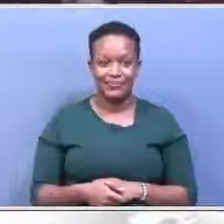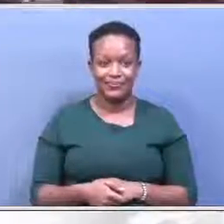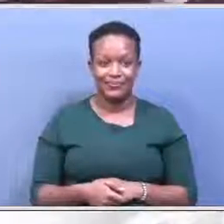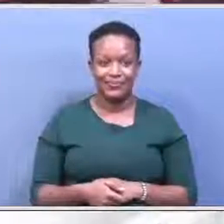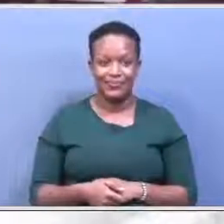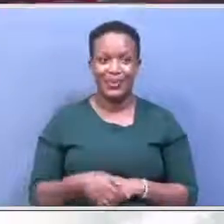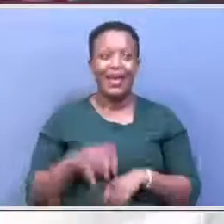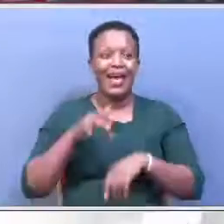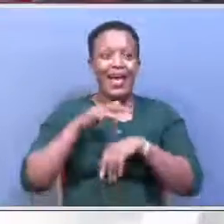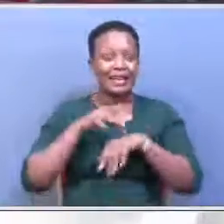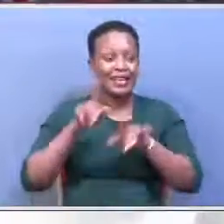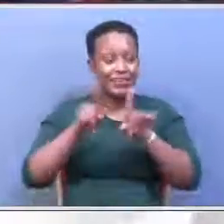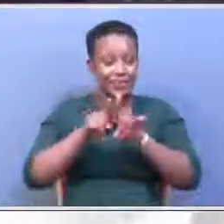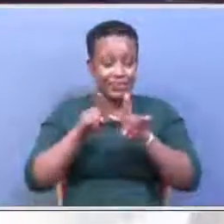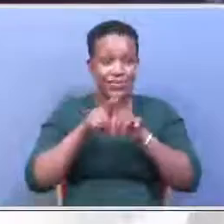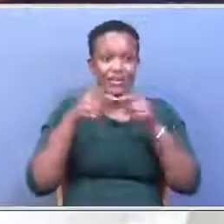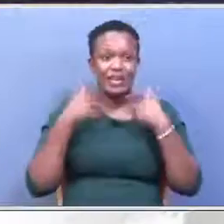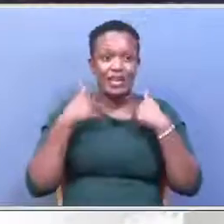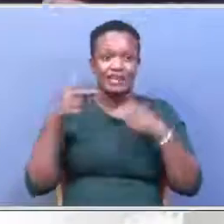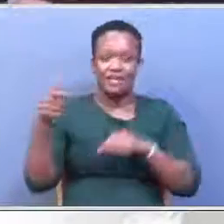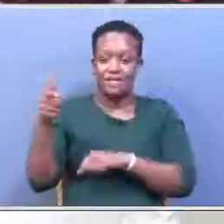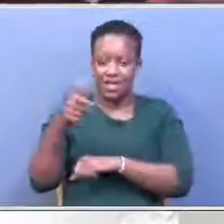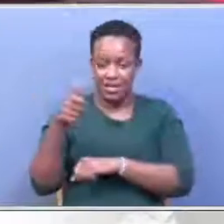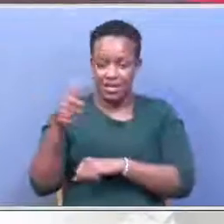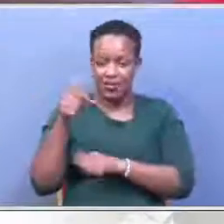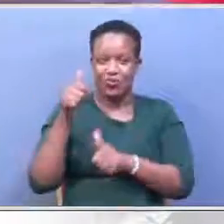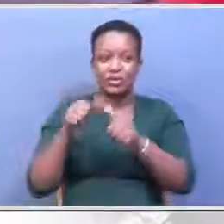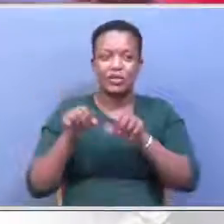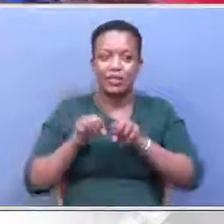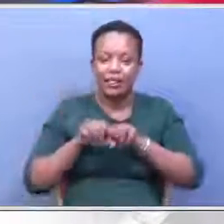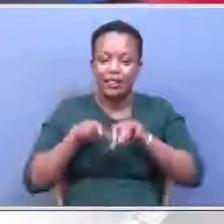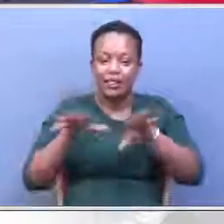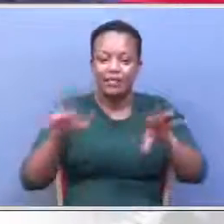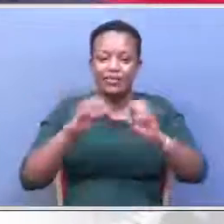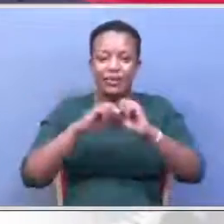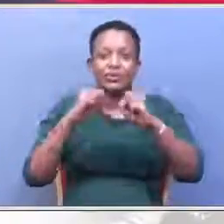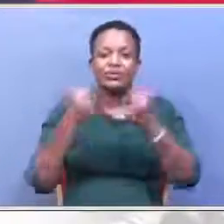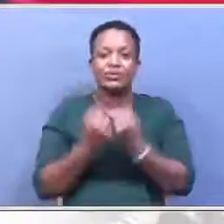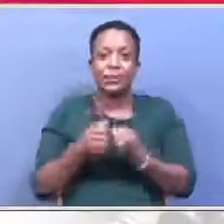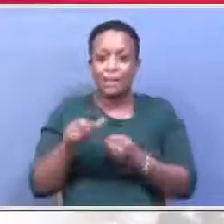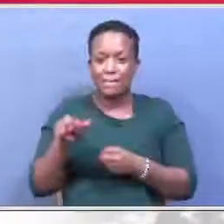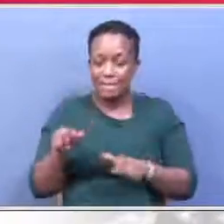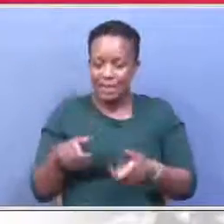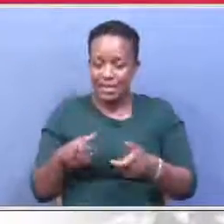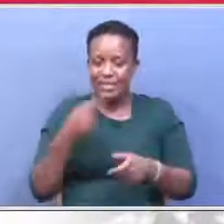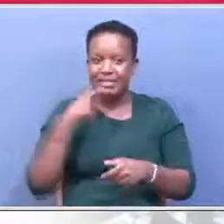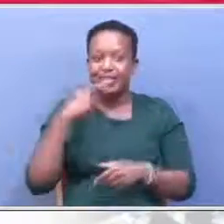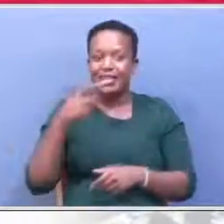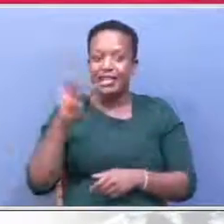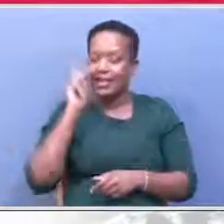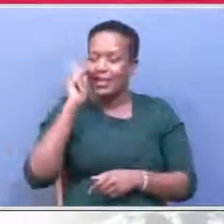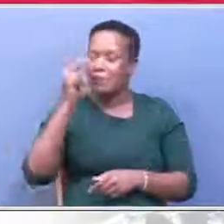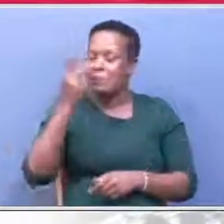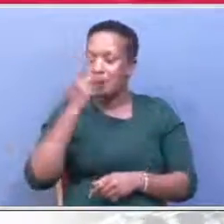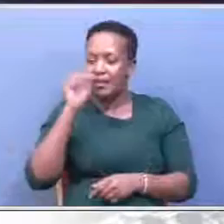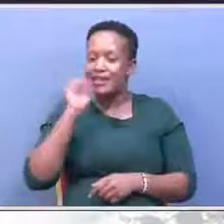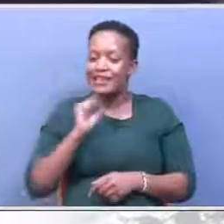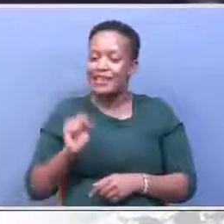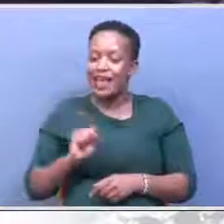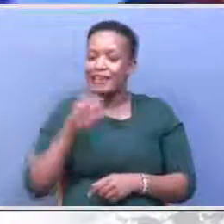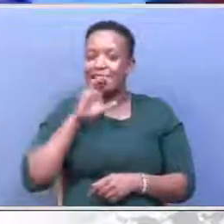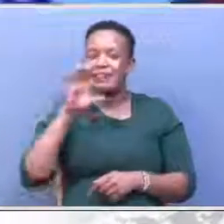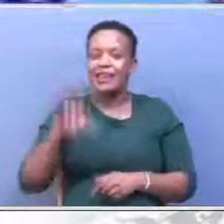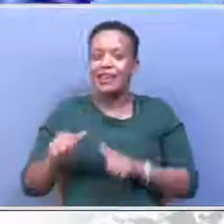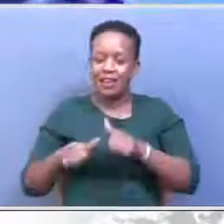Earlier on, there was a video doing rounds on social media claiming that Kibaki's grandson had refused to shake ODM leader Raila